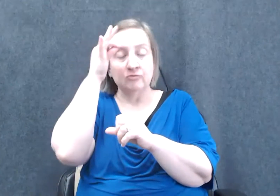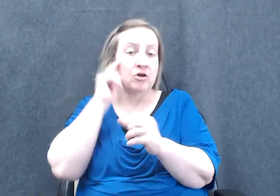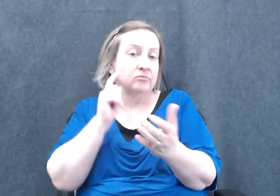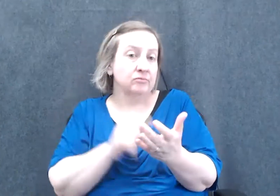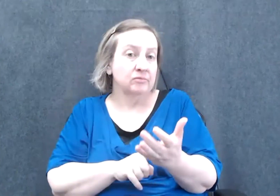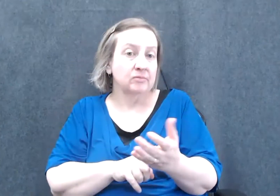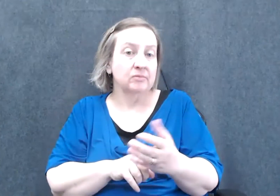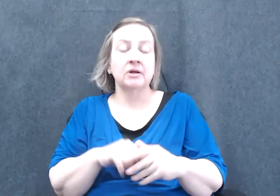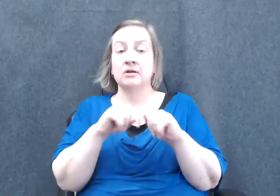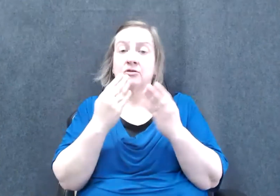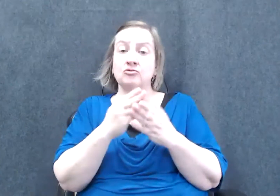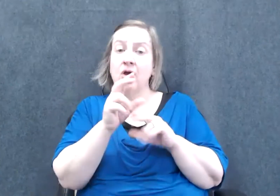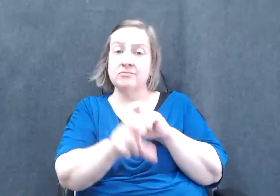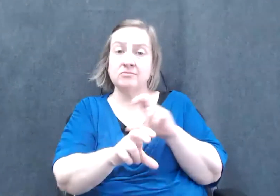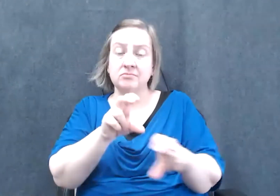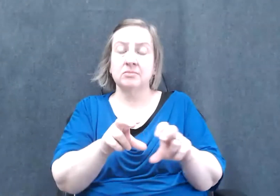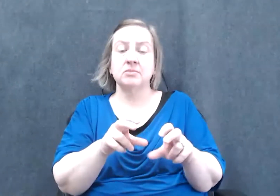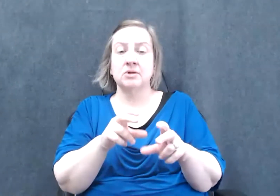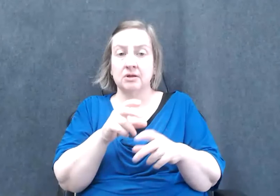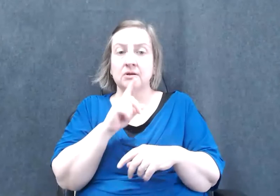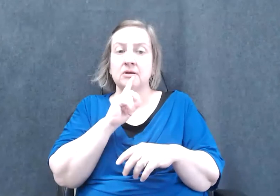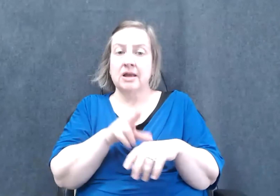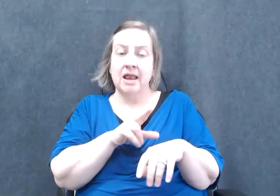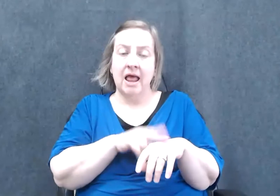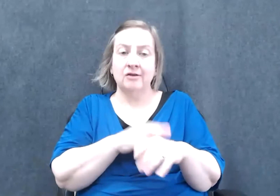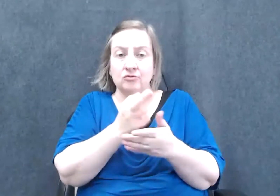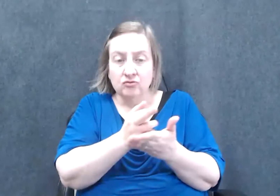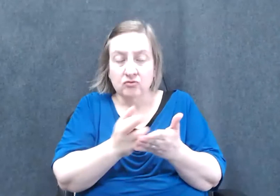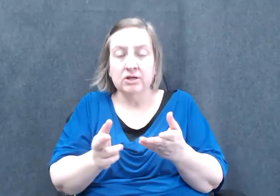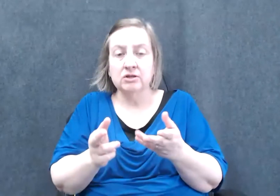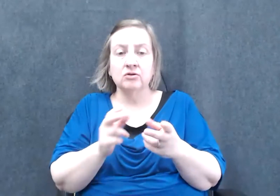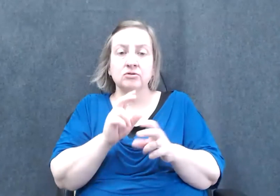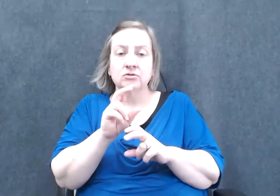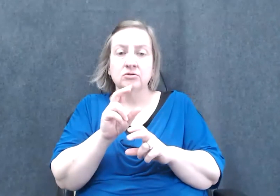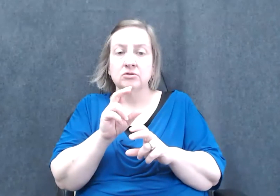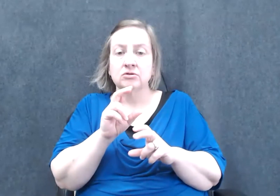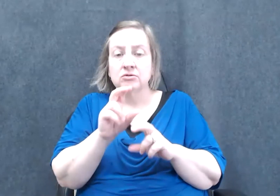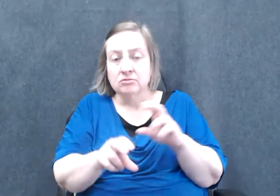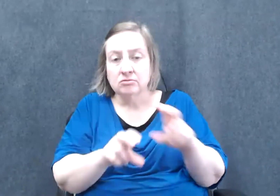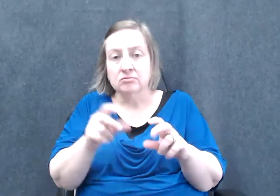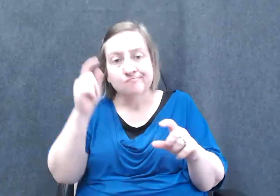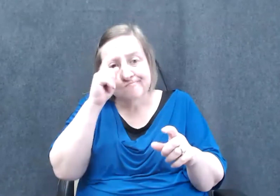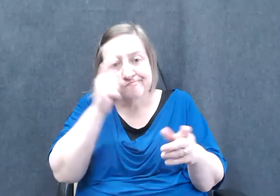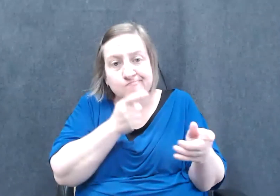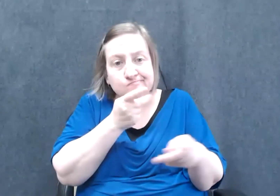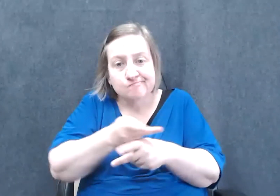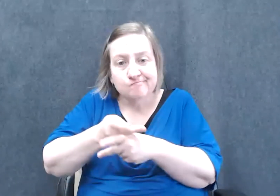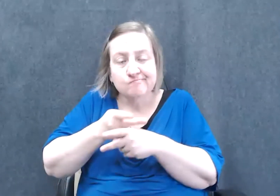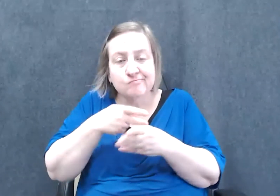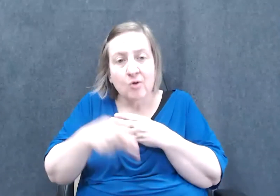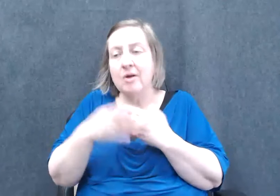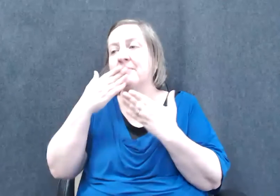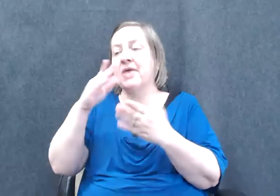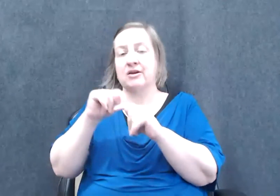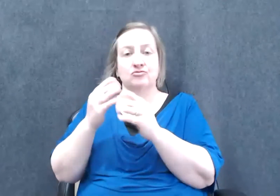invest heavily in exemplary natural resource stewardship programs. I want to thank the tribes for this stewardship.